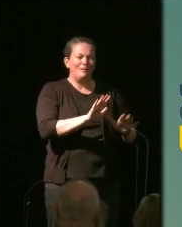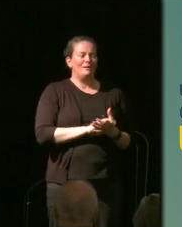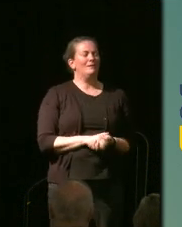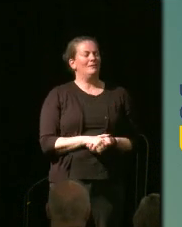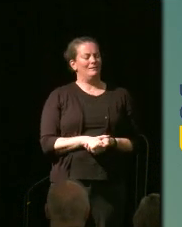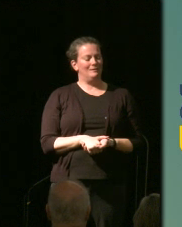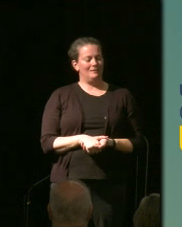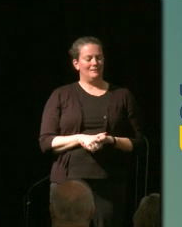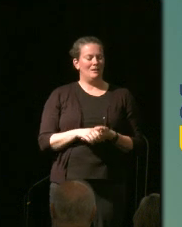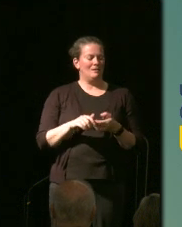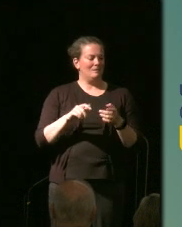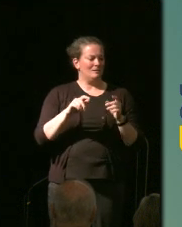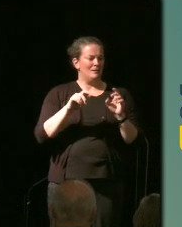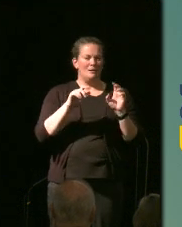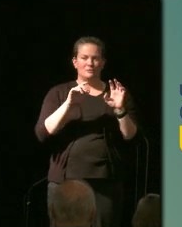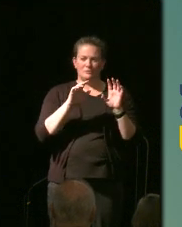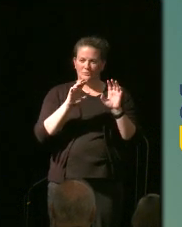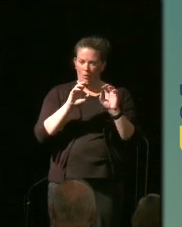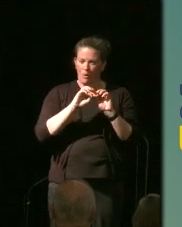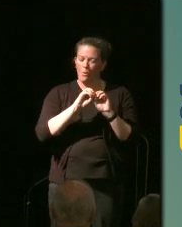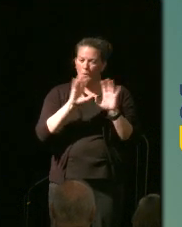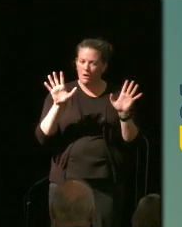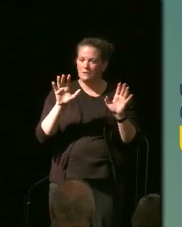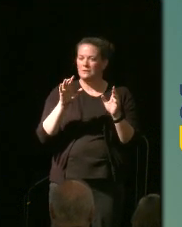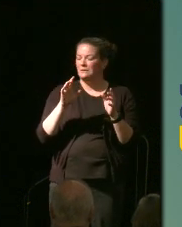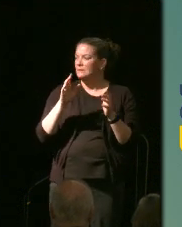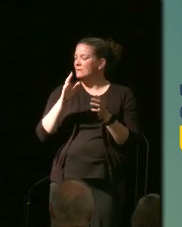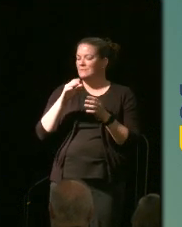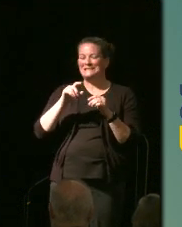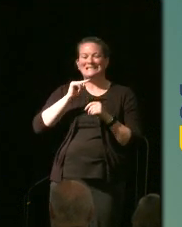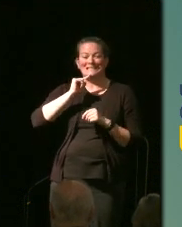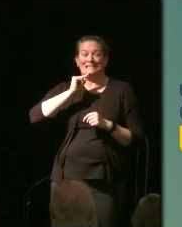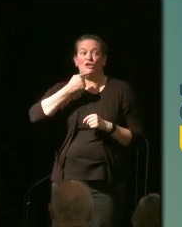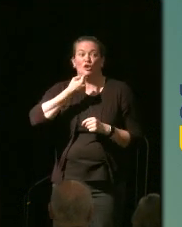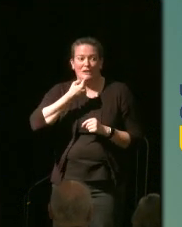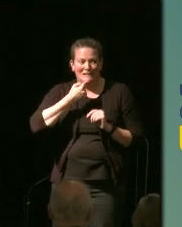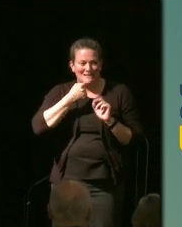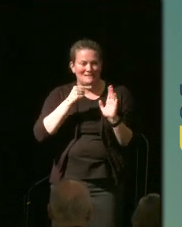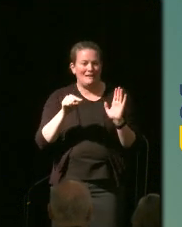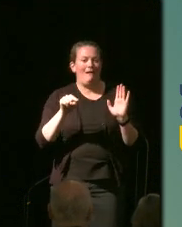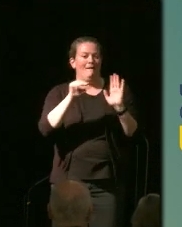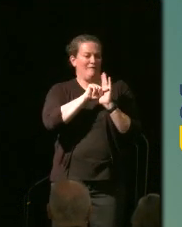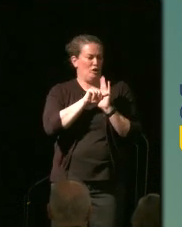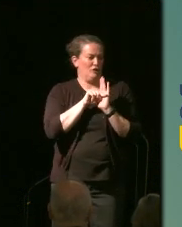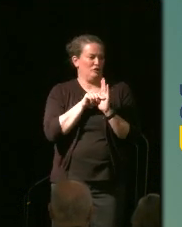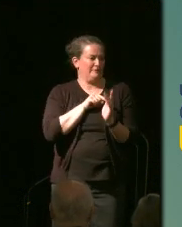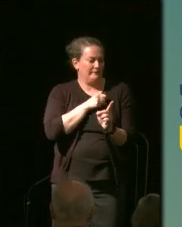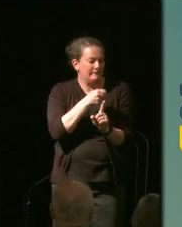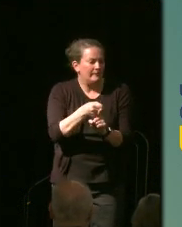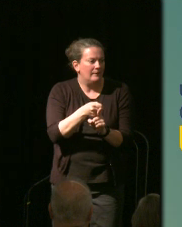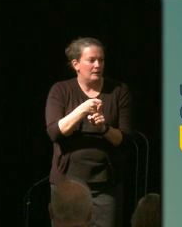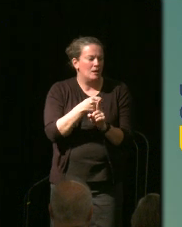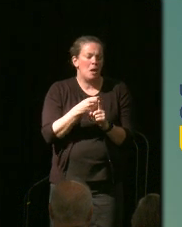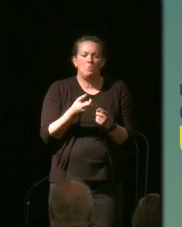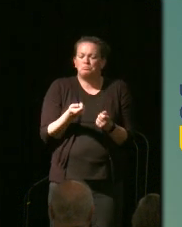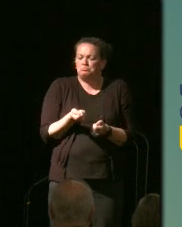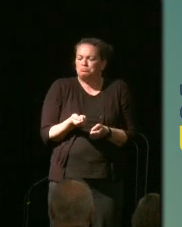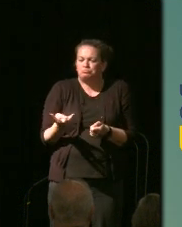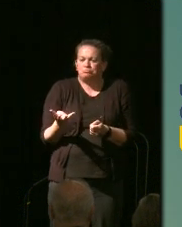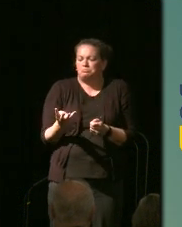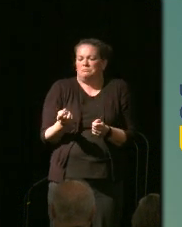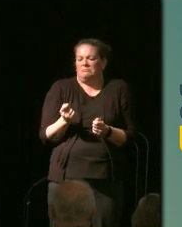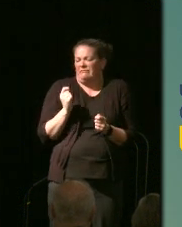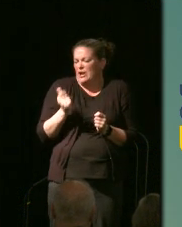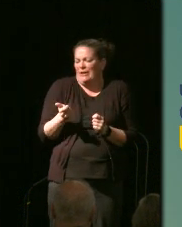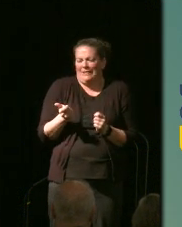I want to be very clear, you see the serious adverse events there on the bottom right. That is viewed as a very well-tolerated profile, and even those